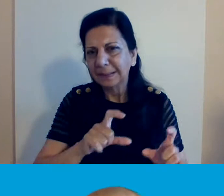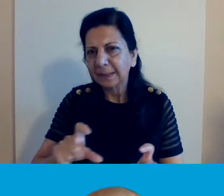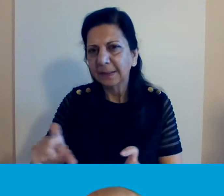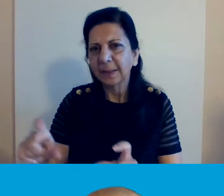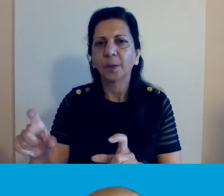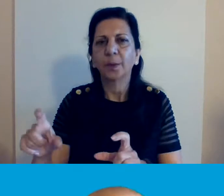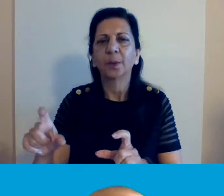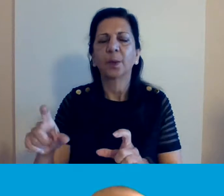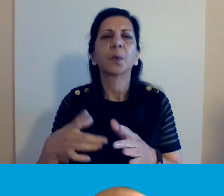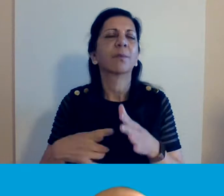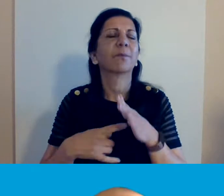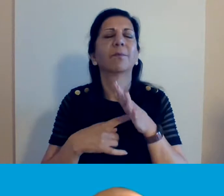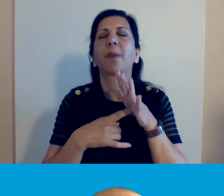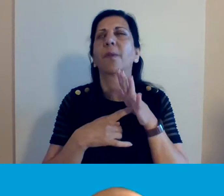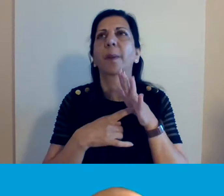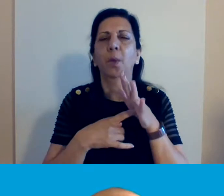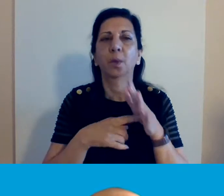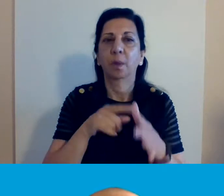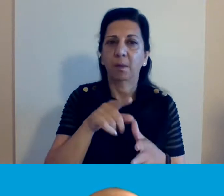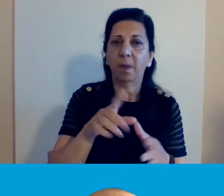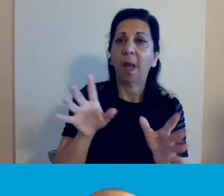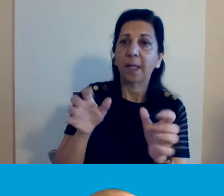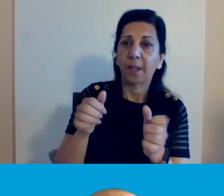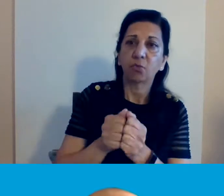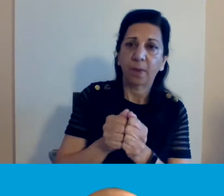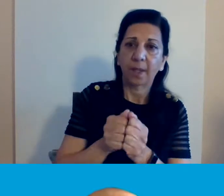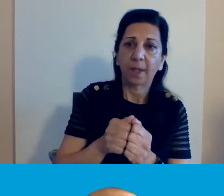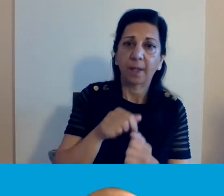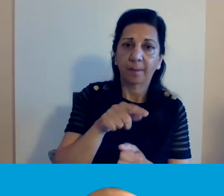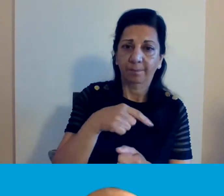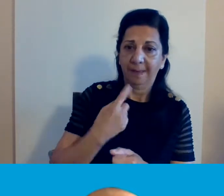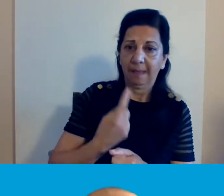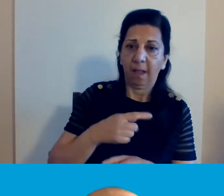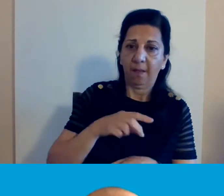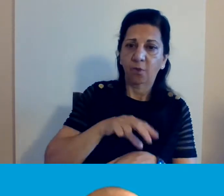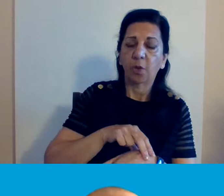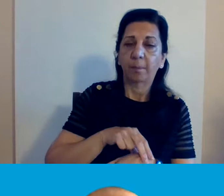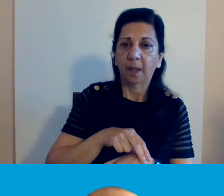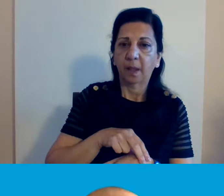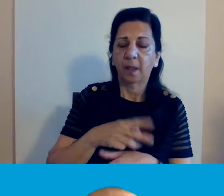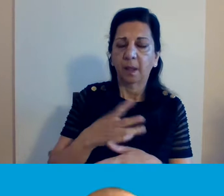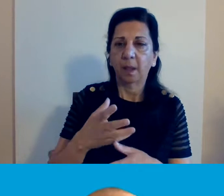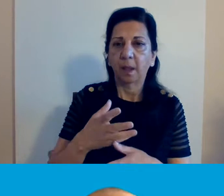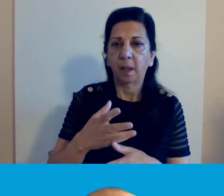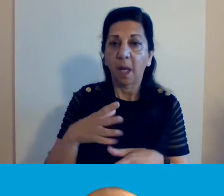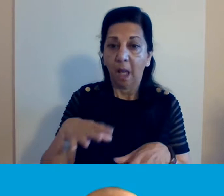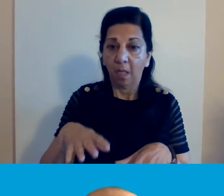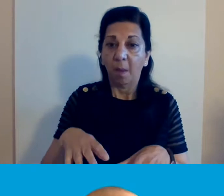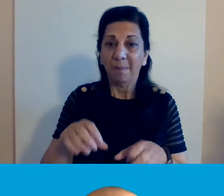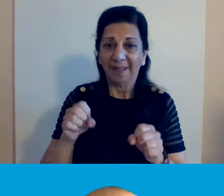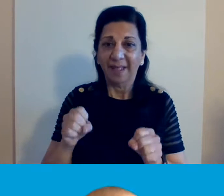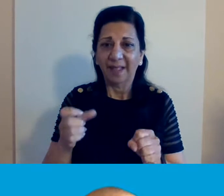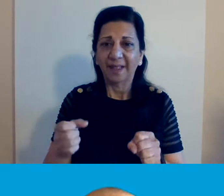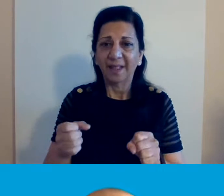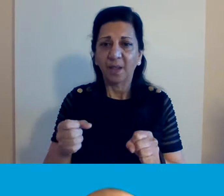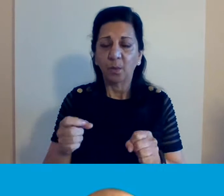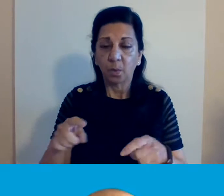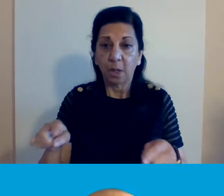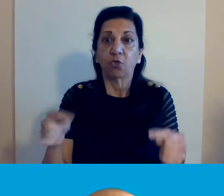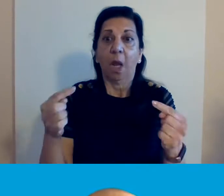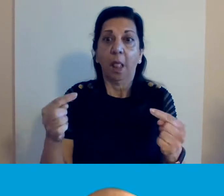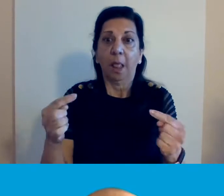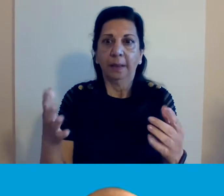being a GP. Absolutely they are. I believe at the beginning of this, it was a challenge for general practice because